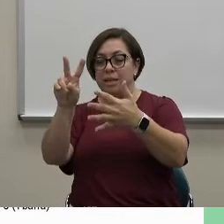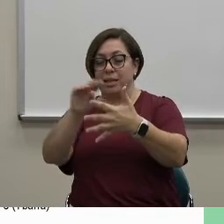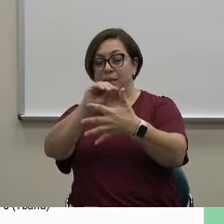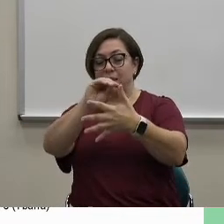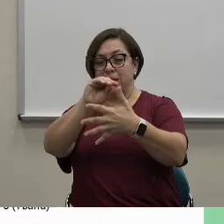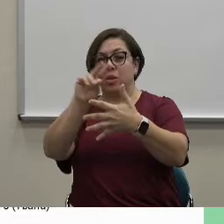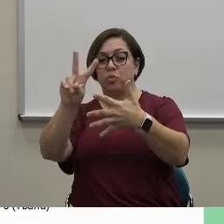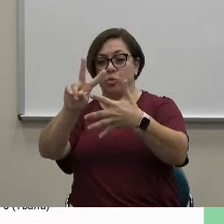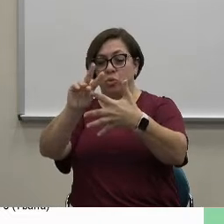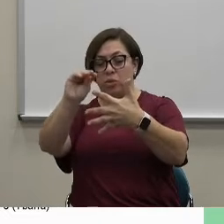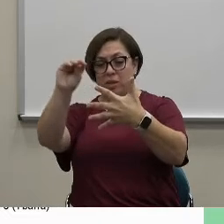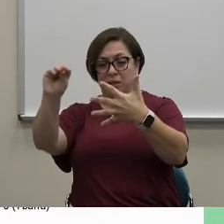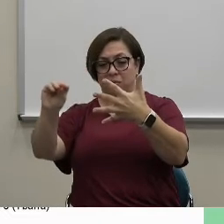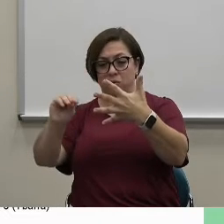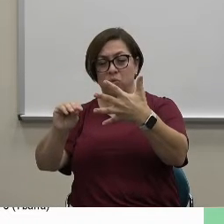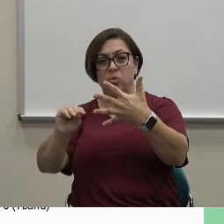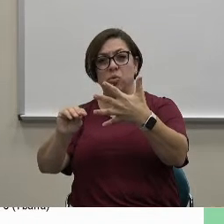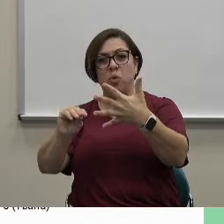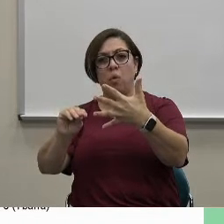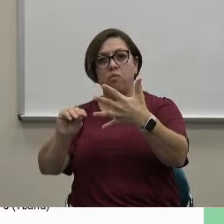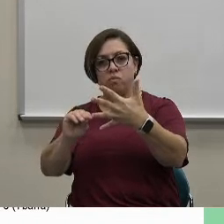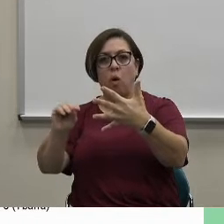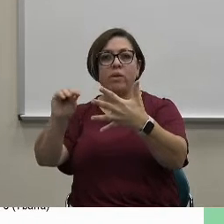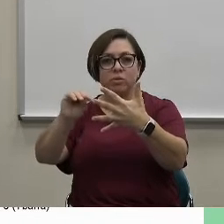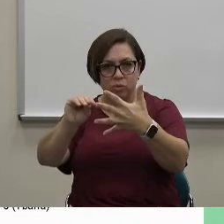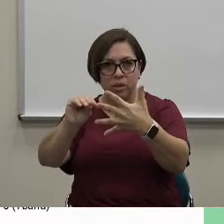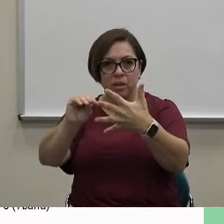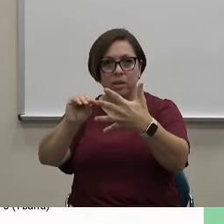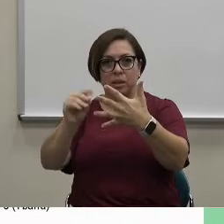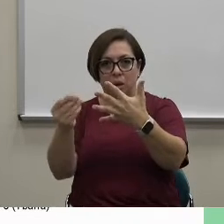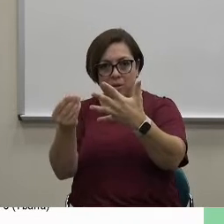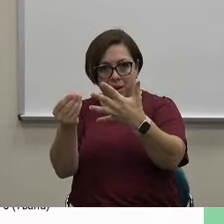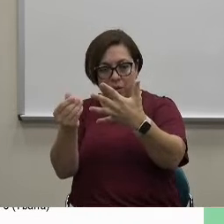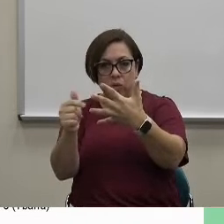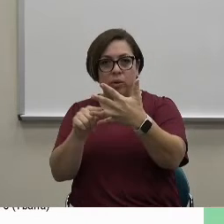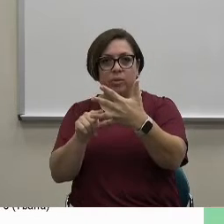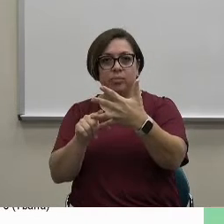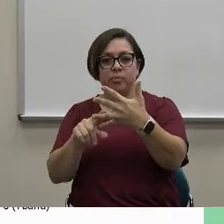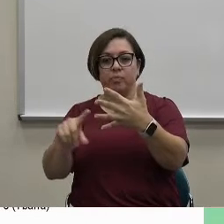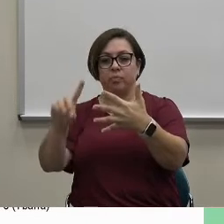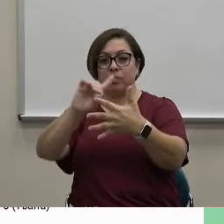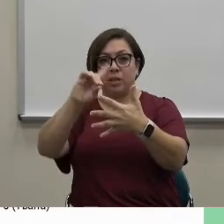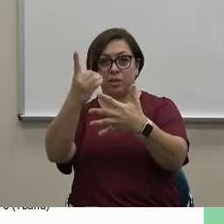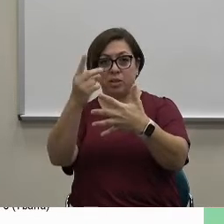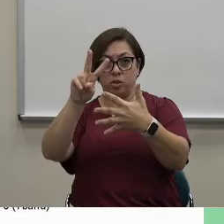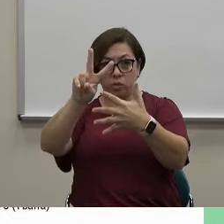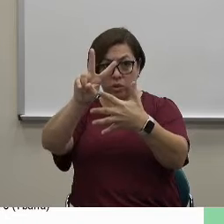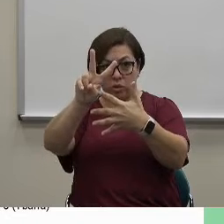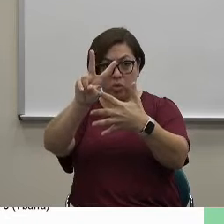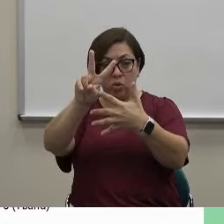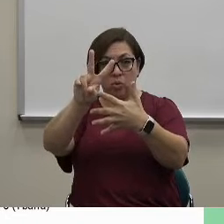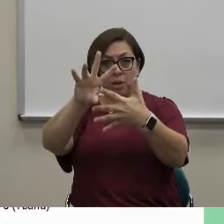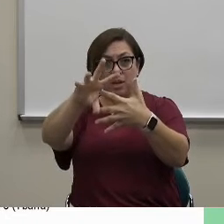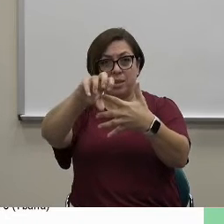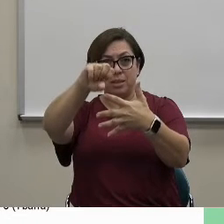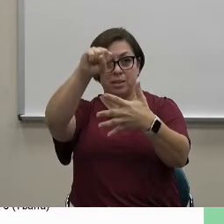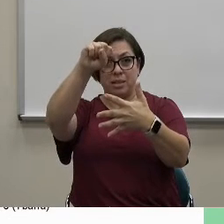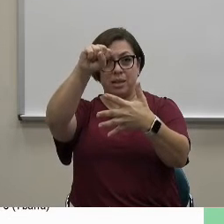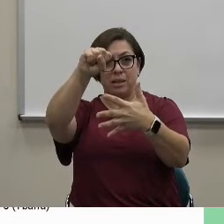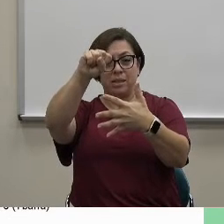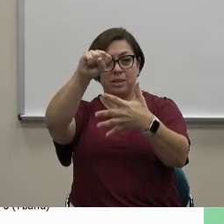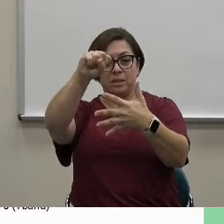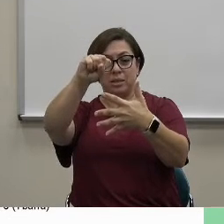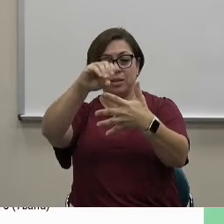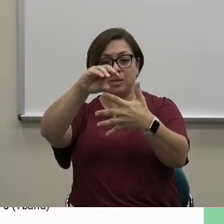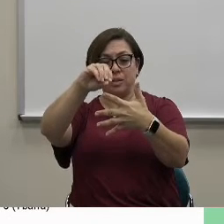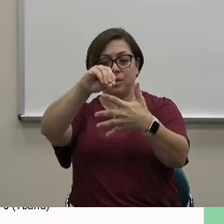3 on the south side there. And then District 2 takes in a pretty significant portion of what was the old District